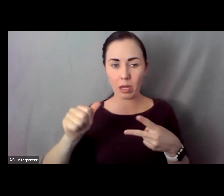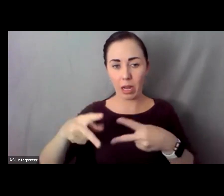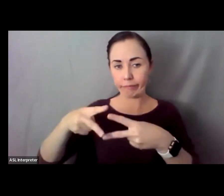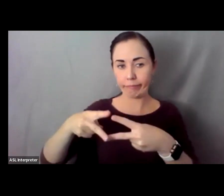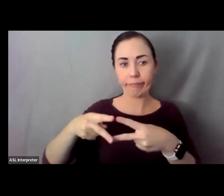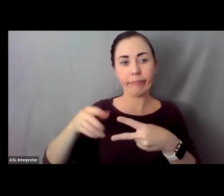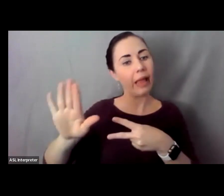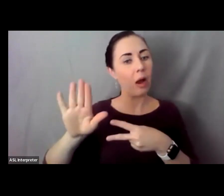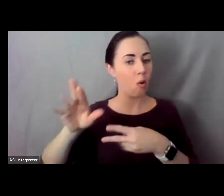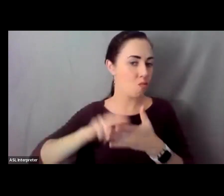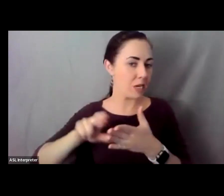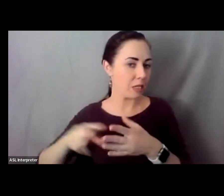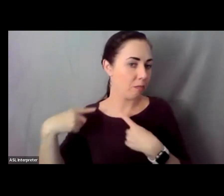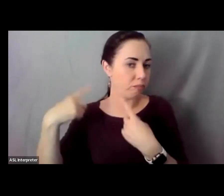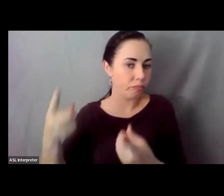and get going.